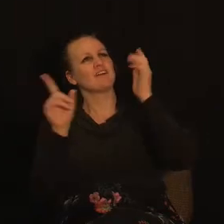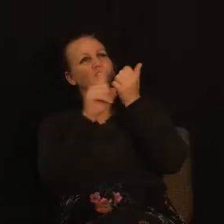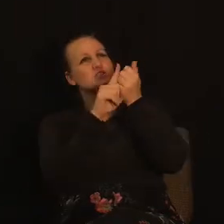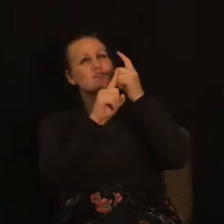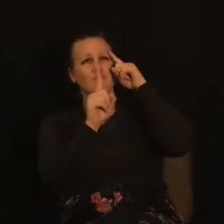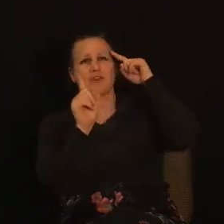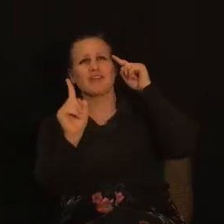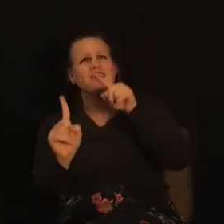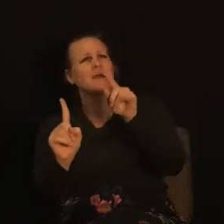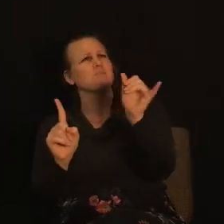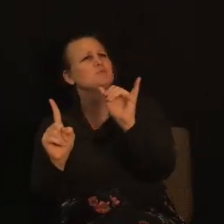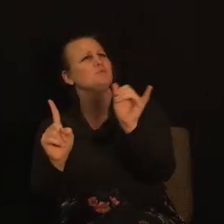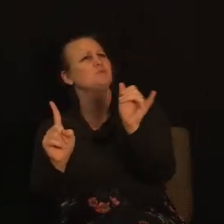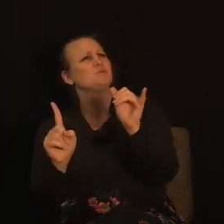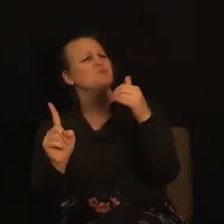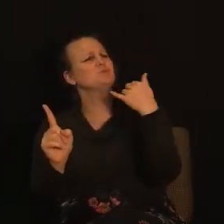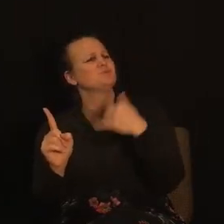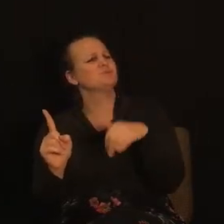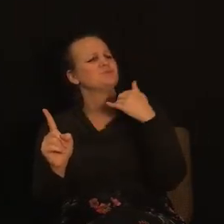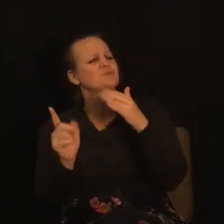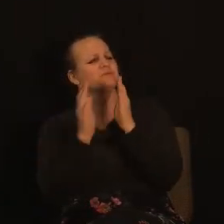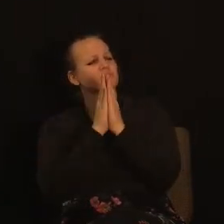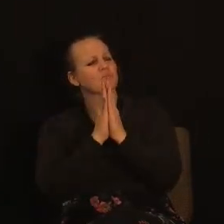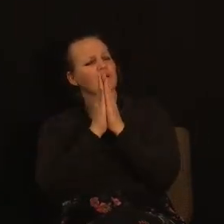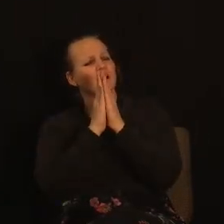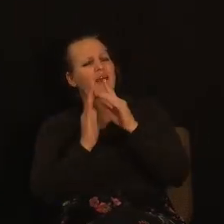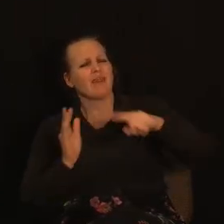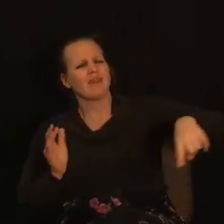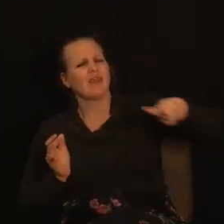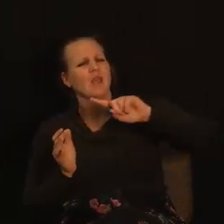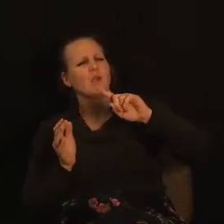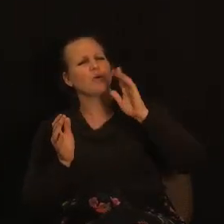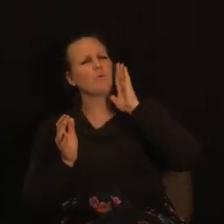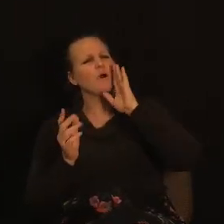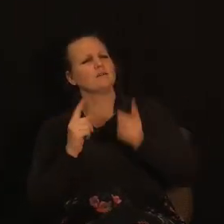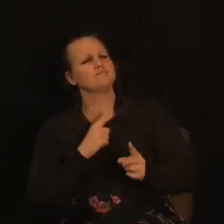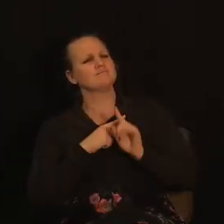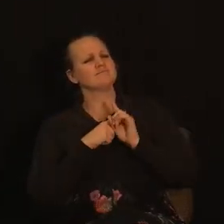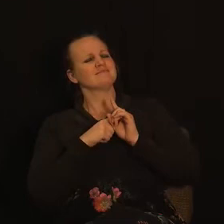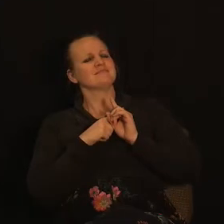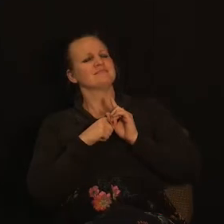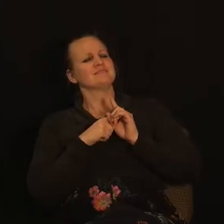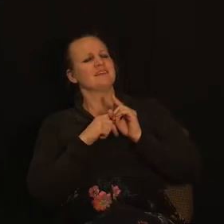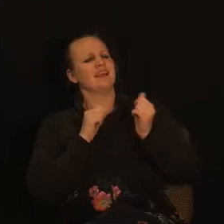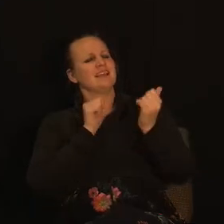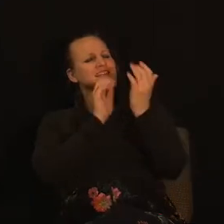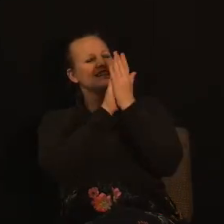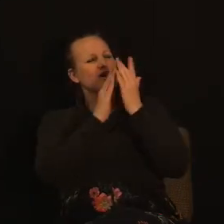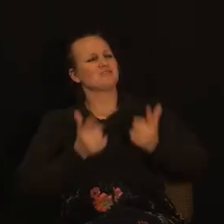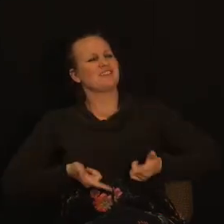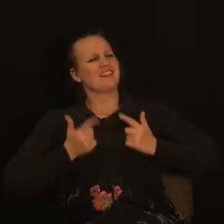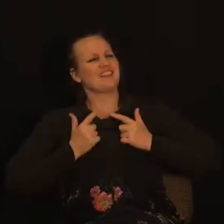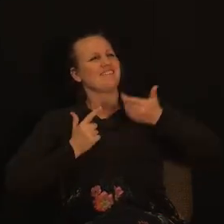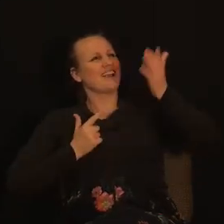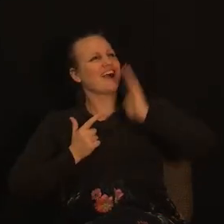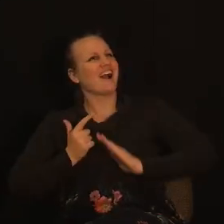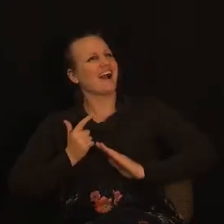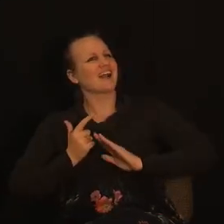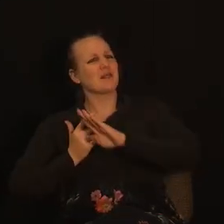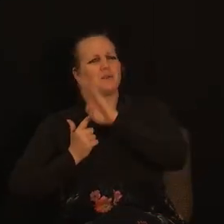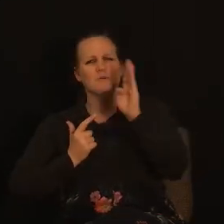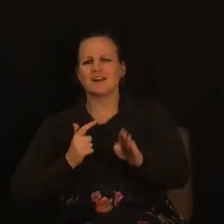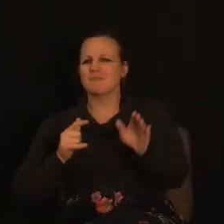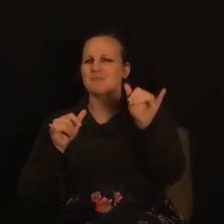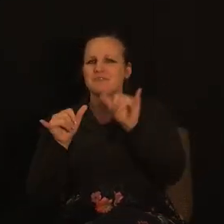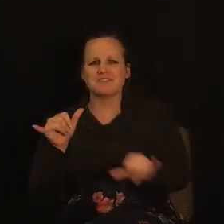would come to know you, that they would encounter the living God, Father, that they would encounter your love, and that they would never be the